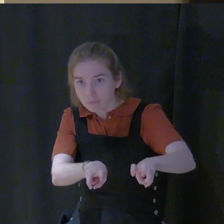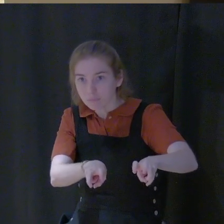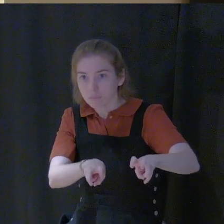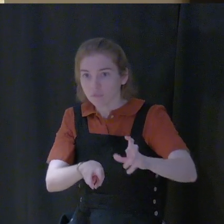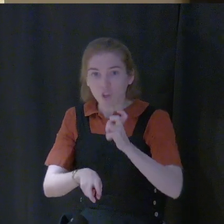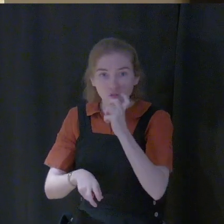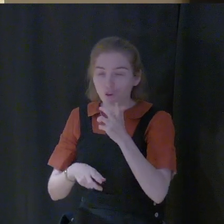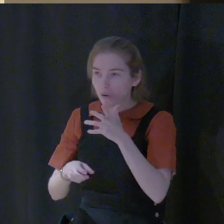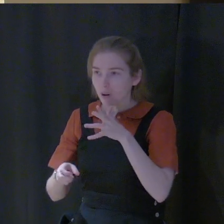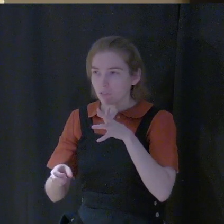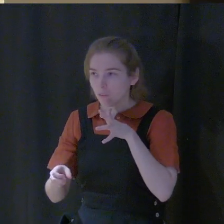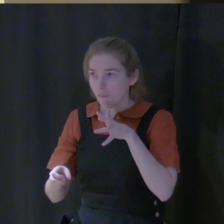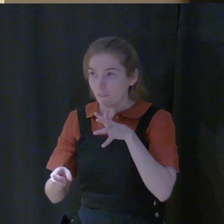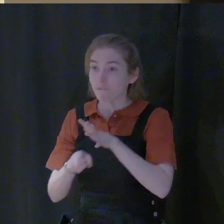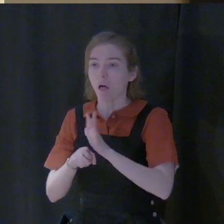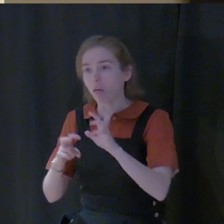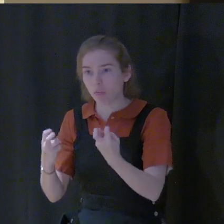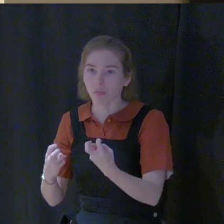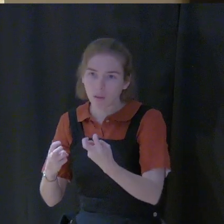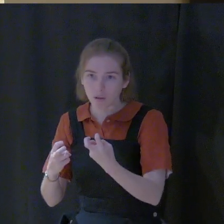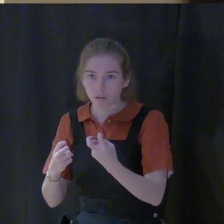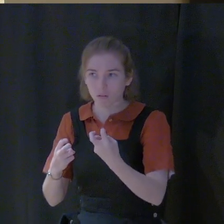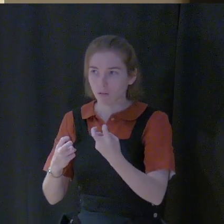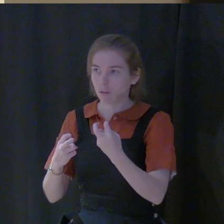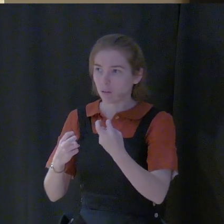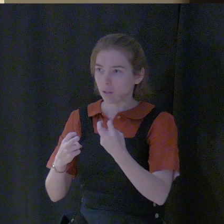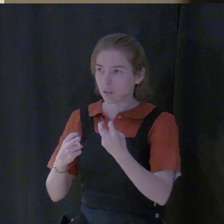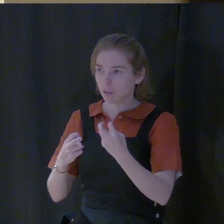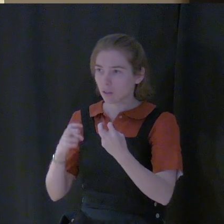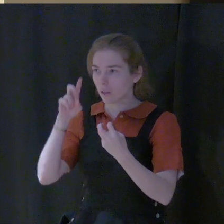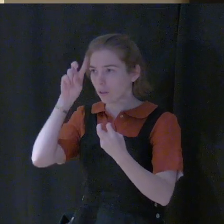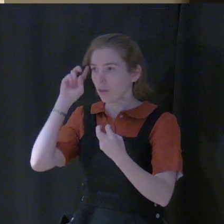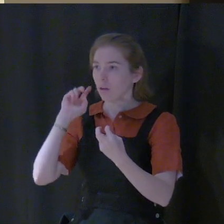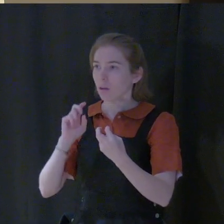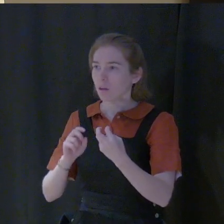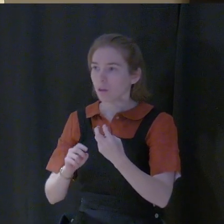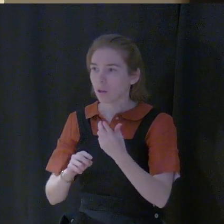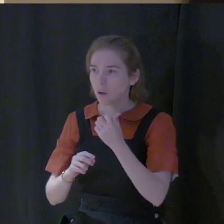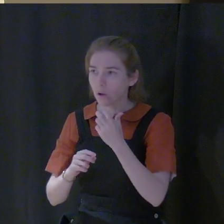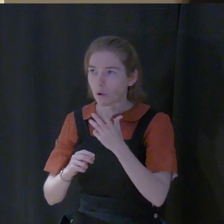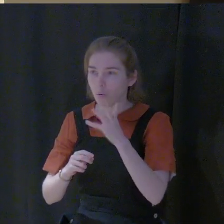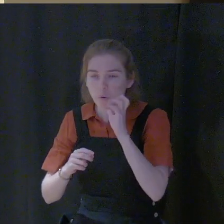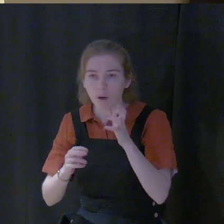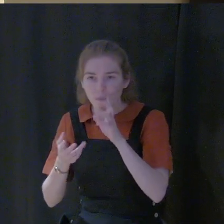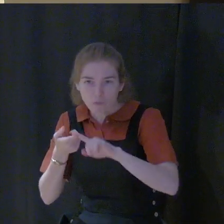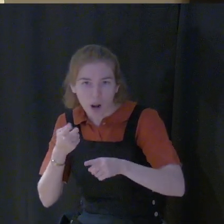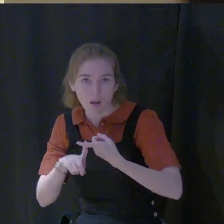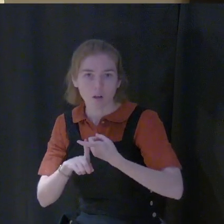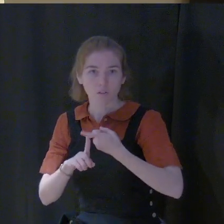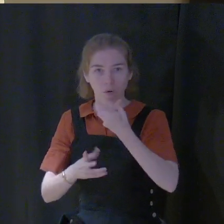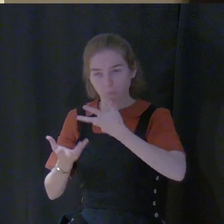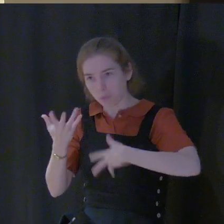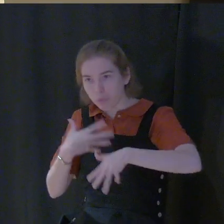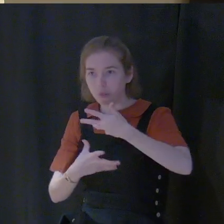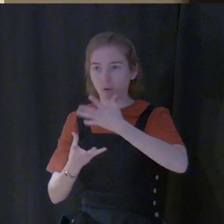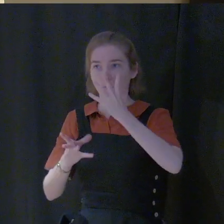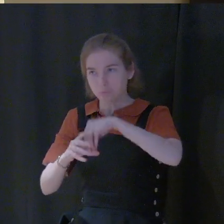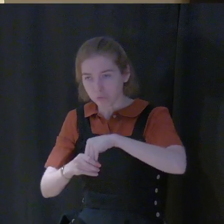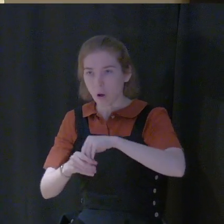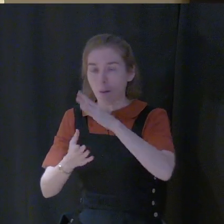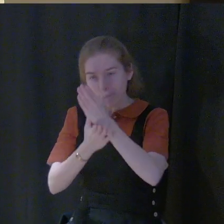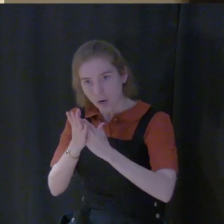You're not just filling a pew, a seat in a pew. You're filling a place. You're being a friend. You're being part of God's